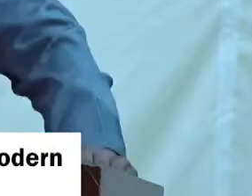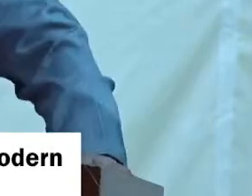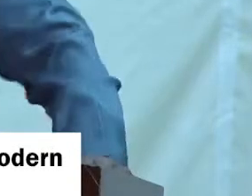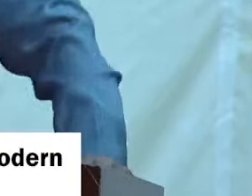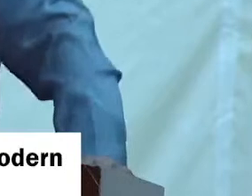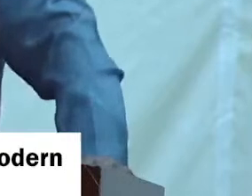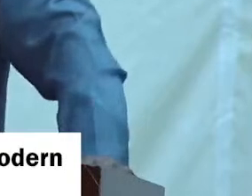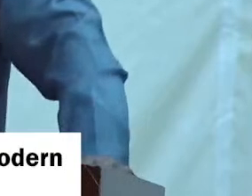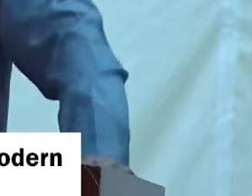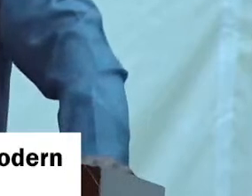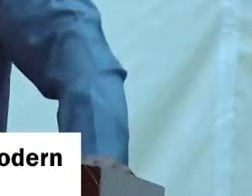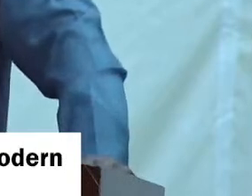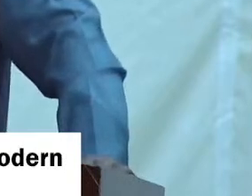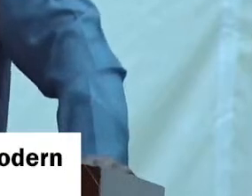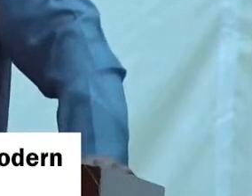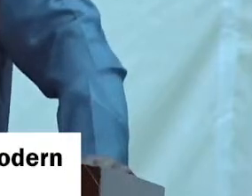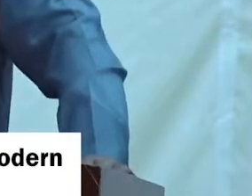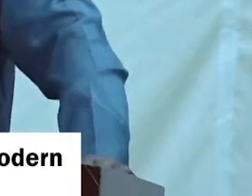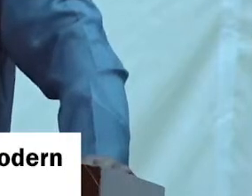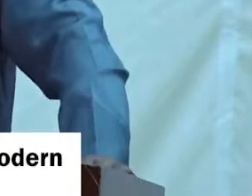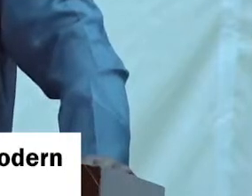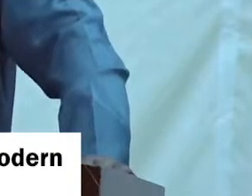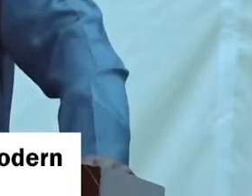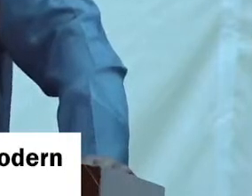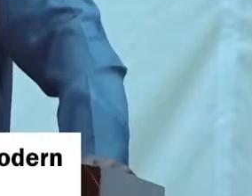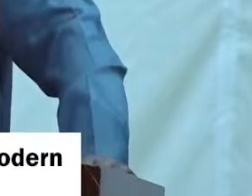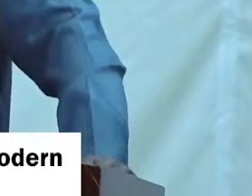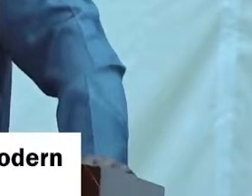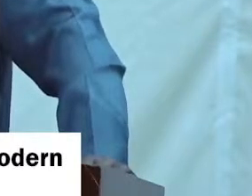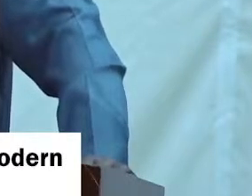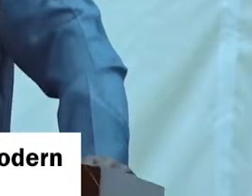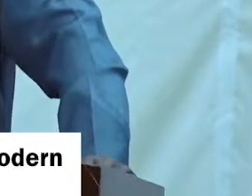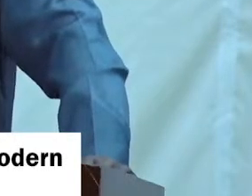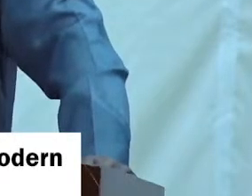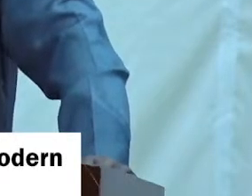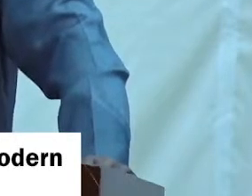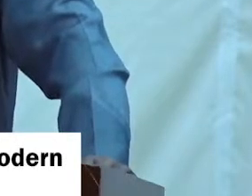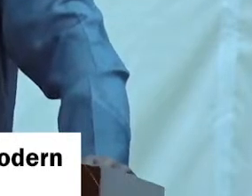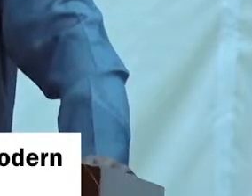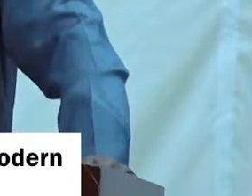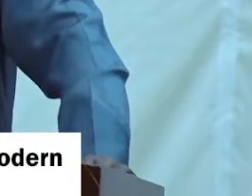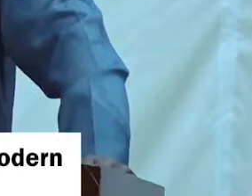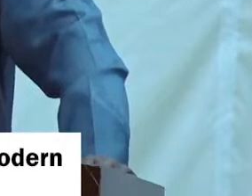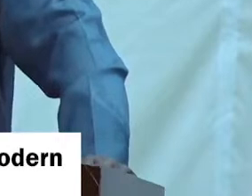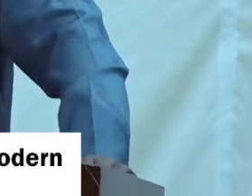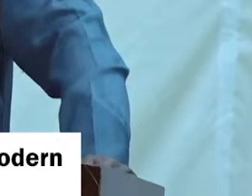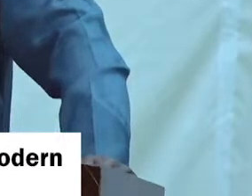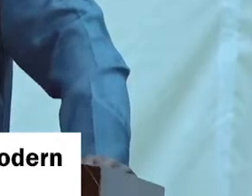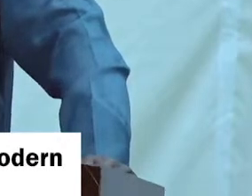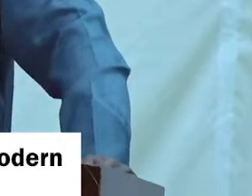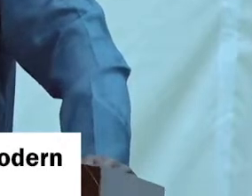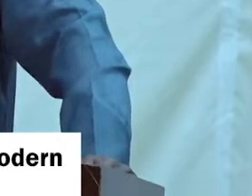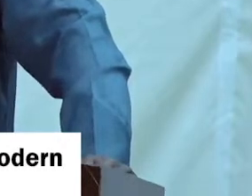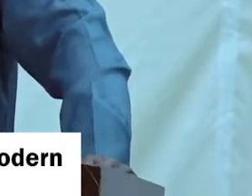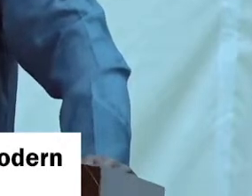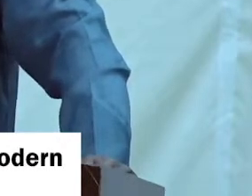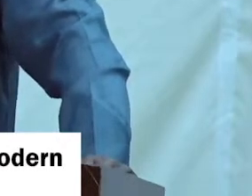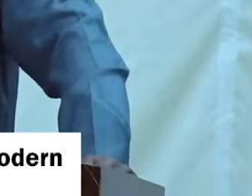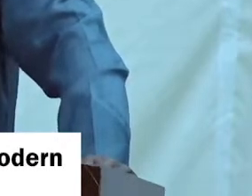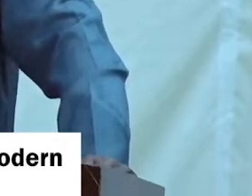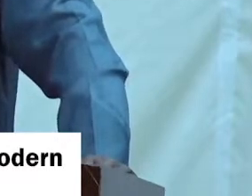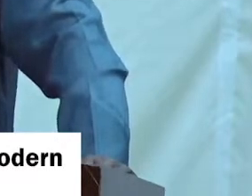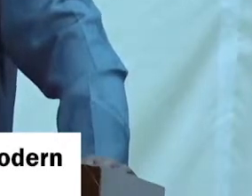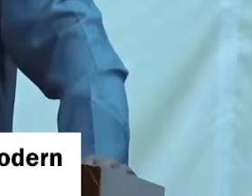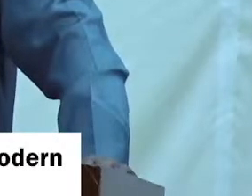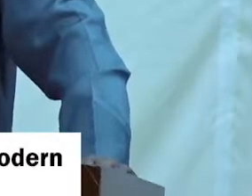Kwame Kakari is currently lecturer in communication studies at the privately owned Wisconsin